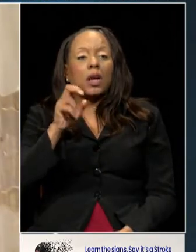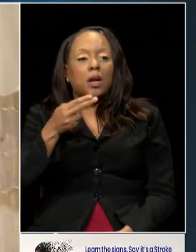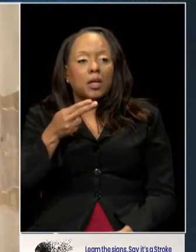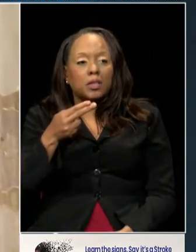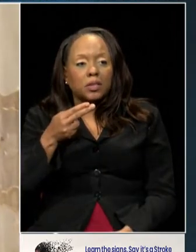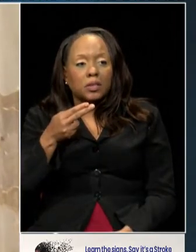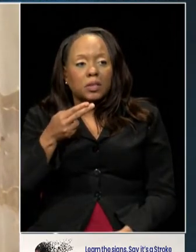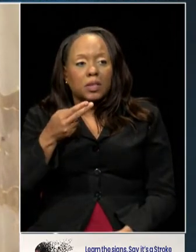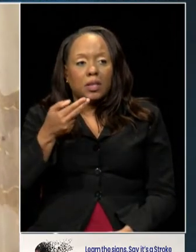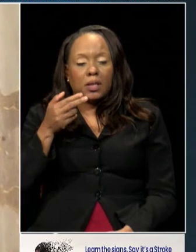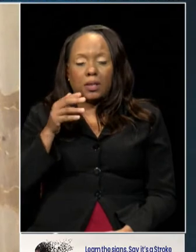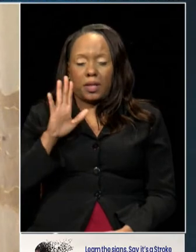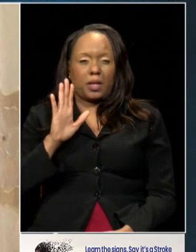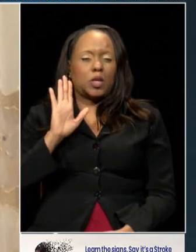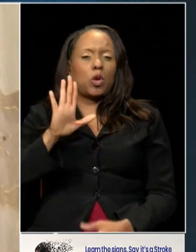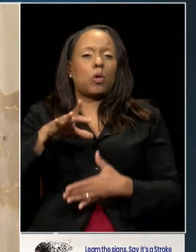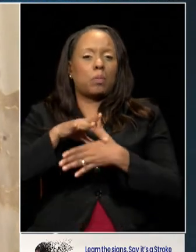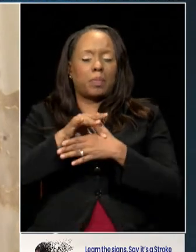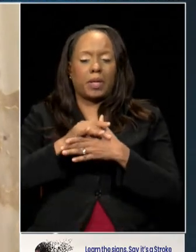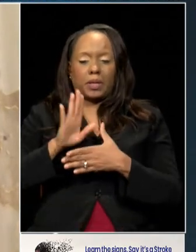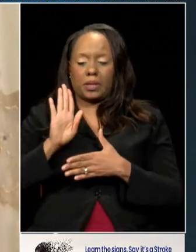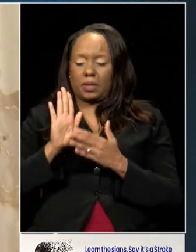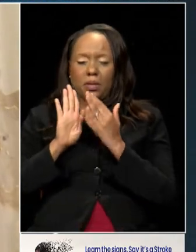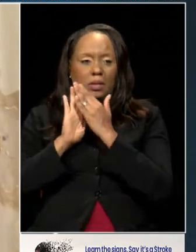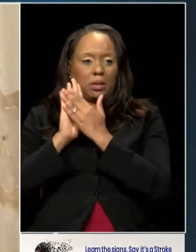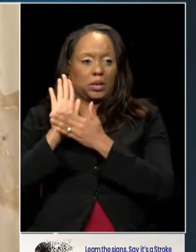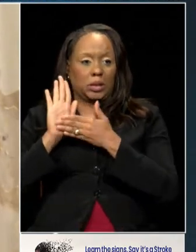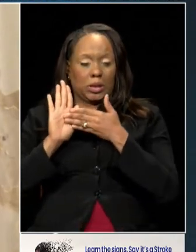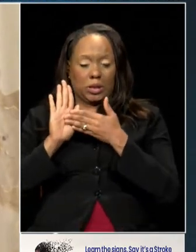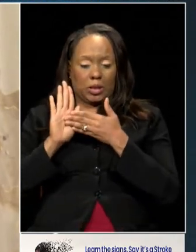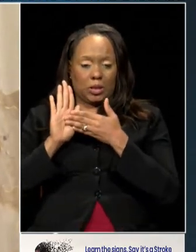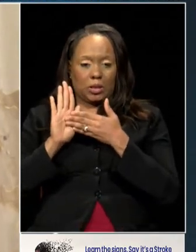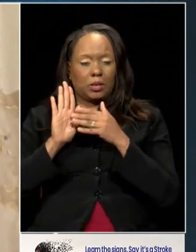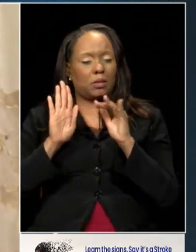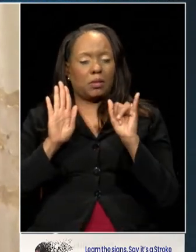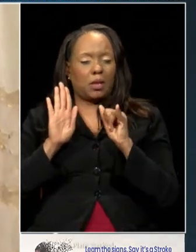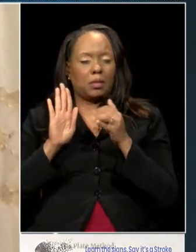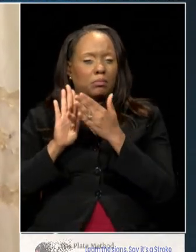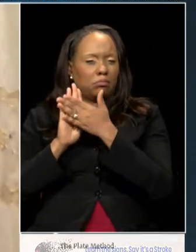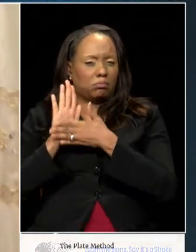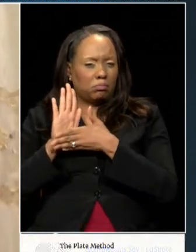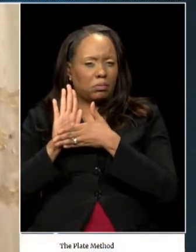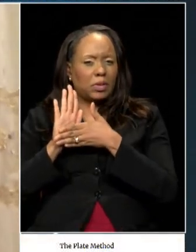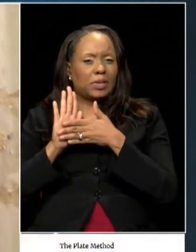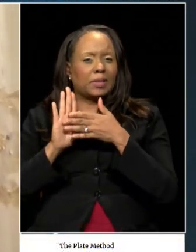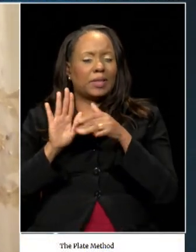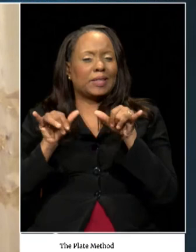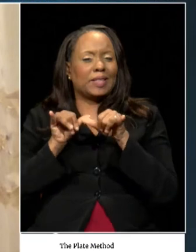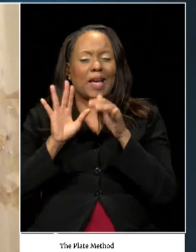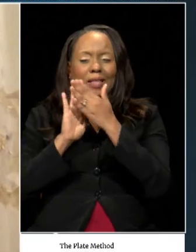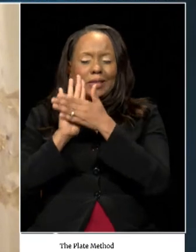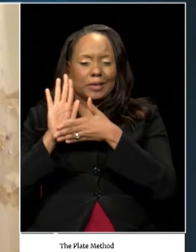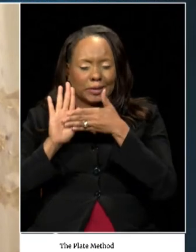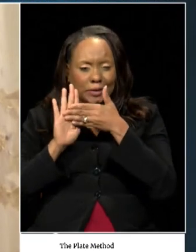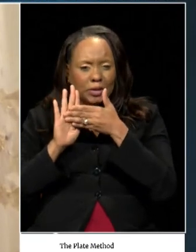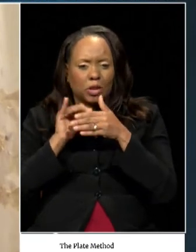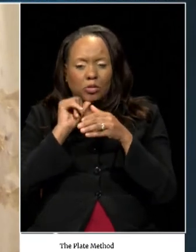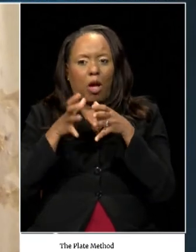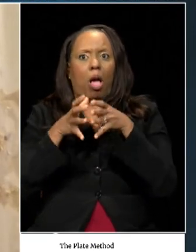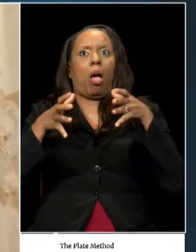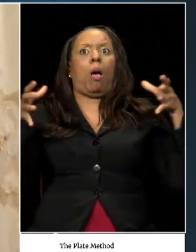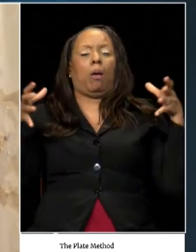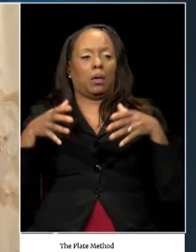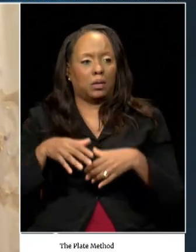be the protein. About the inside of your palm should be your chicken, fish, or other lean type of protein that you're having.